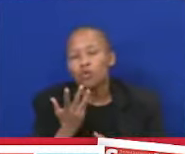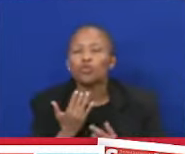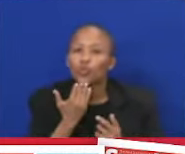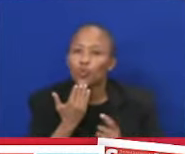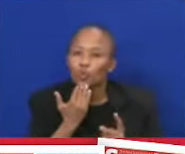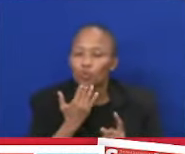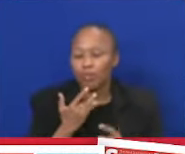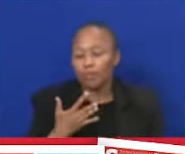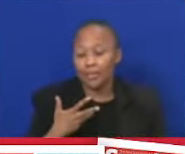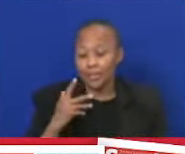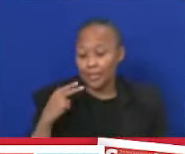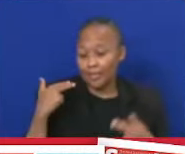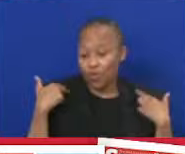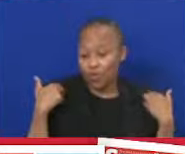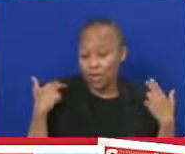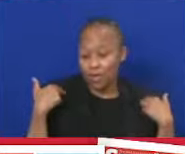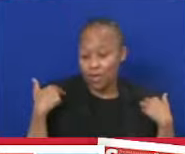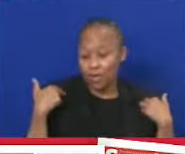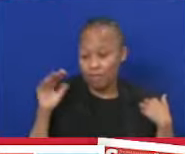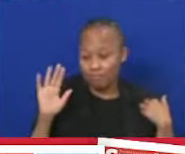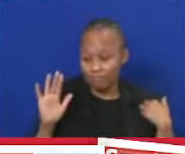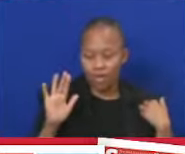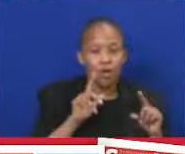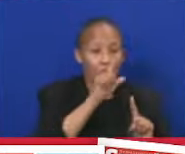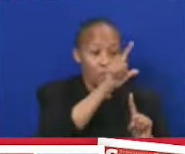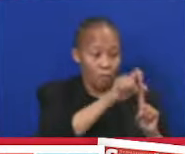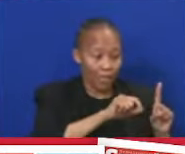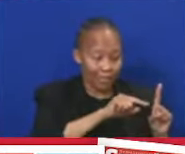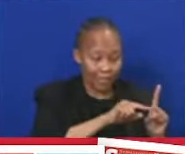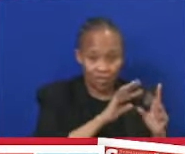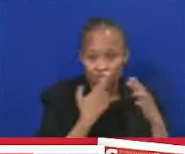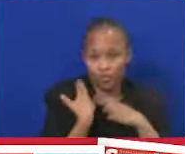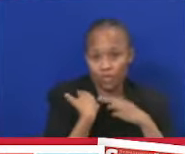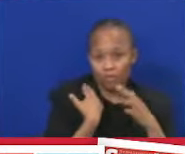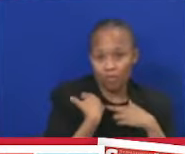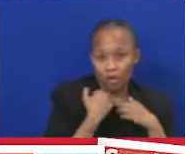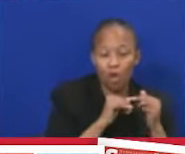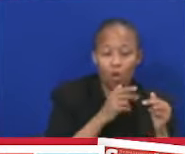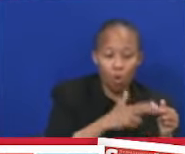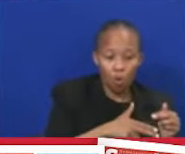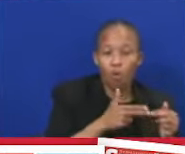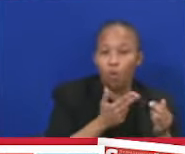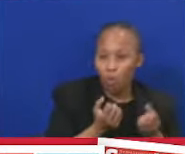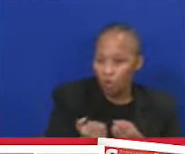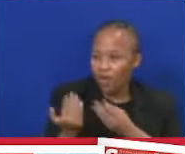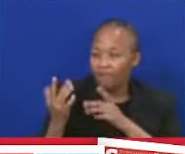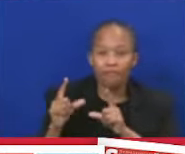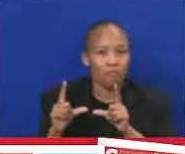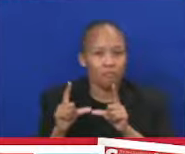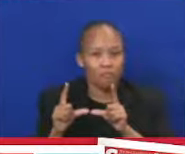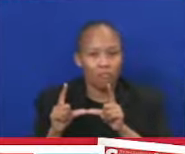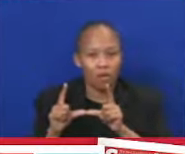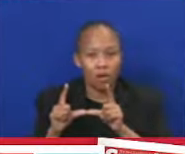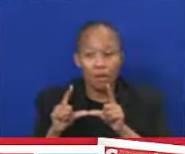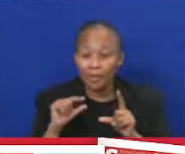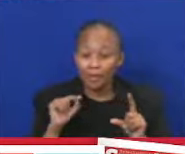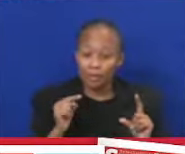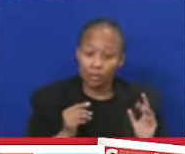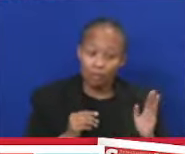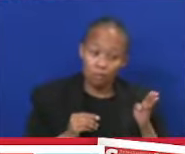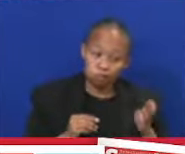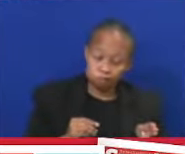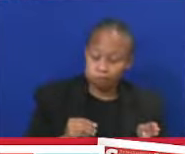must sign in the presence of that security personnel and as he